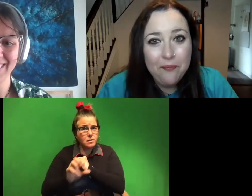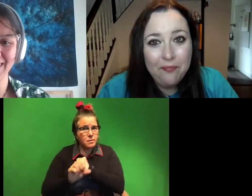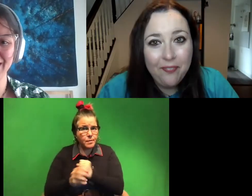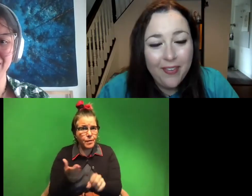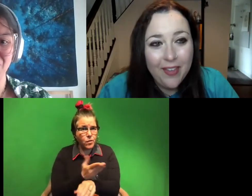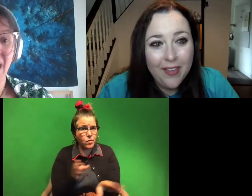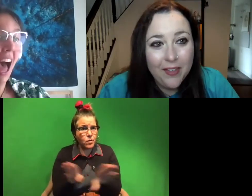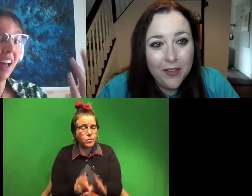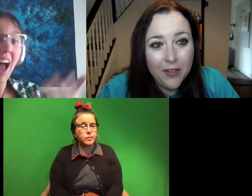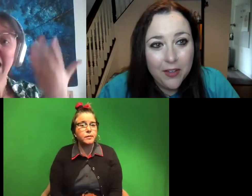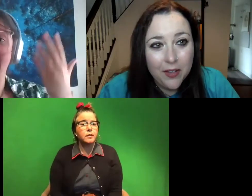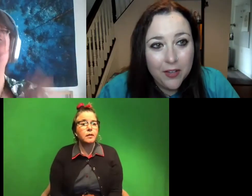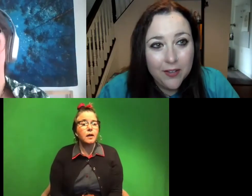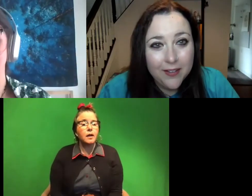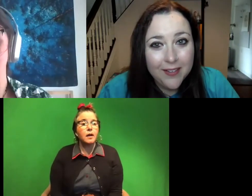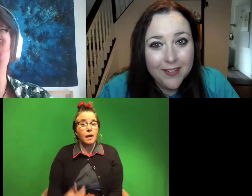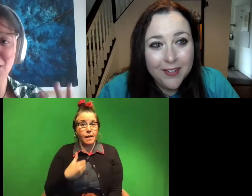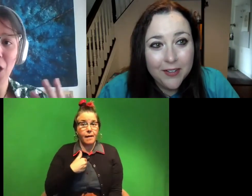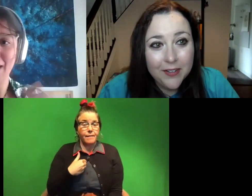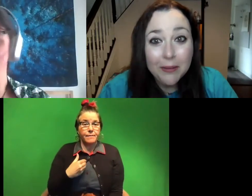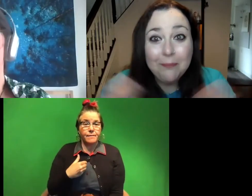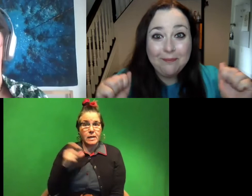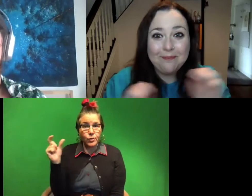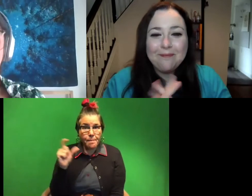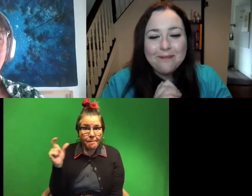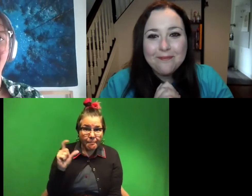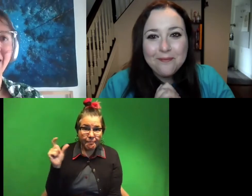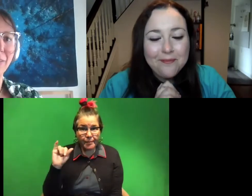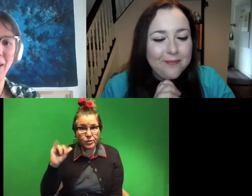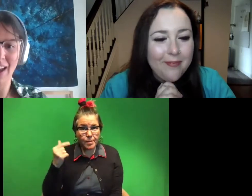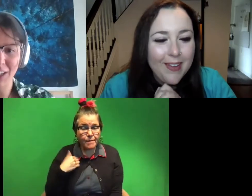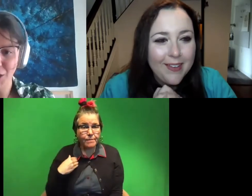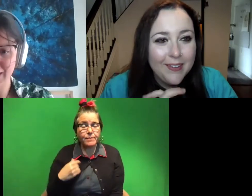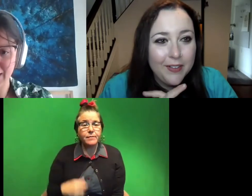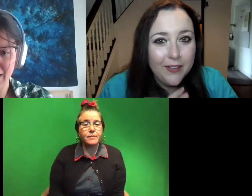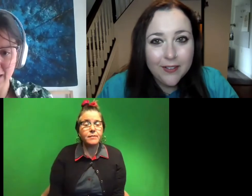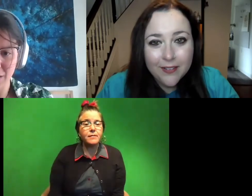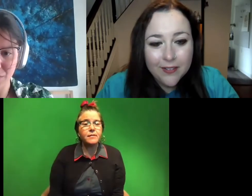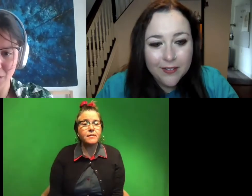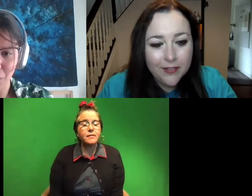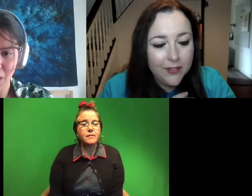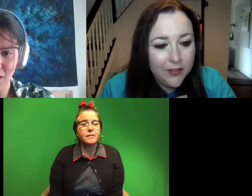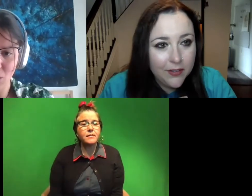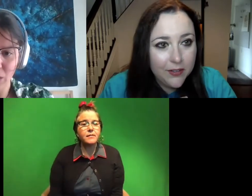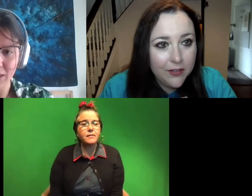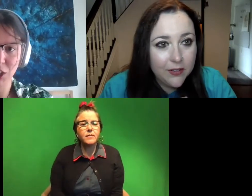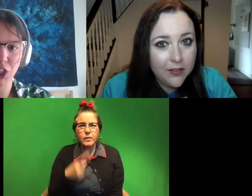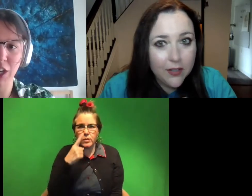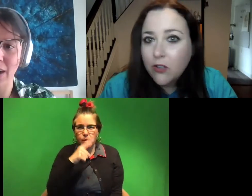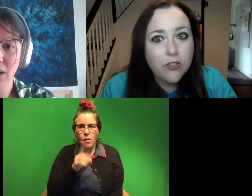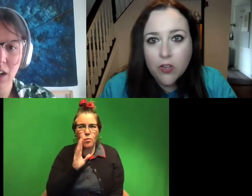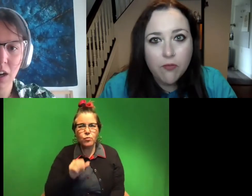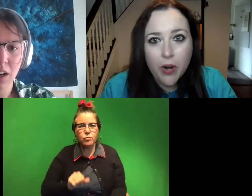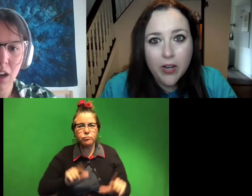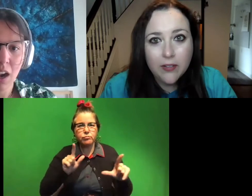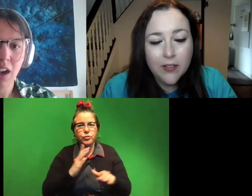up? I have an Instagram. I have actually here, if you don't mind, I'll quickly